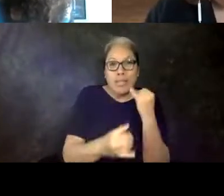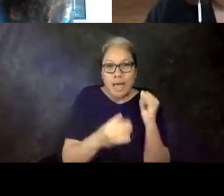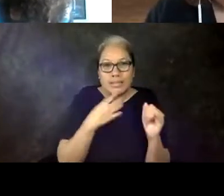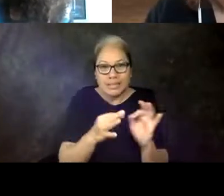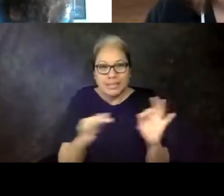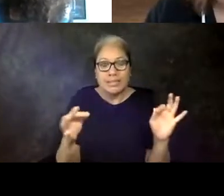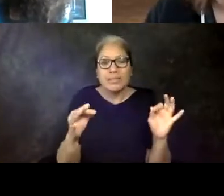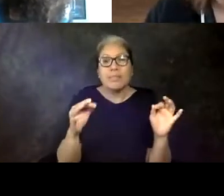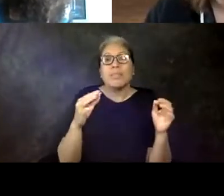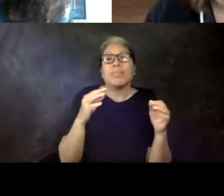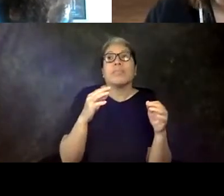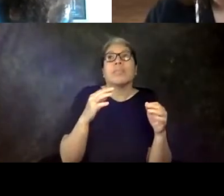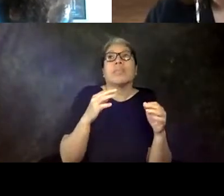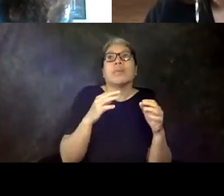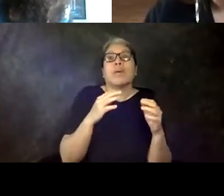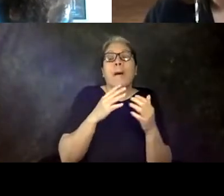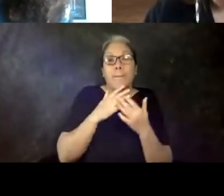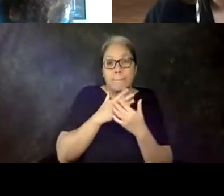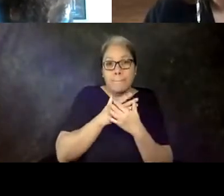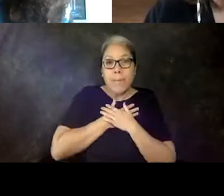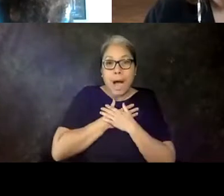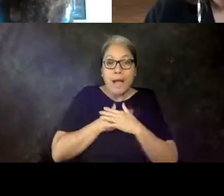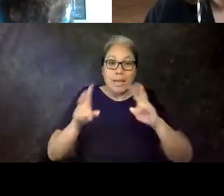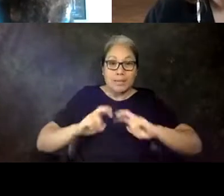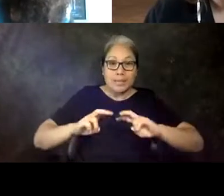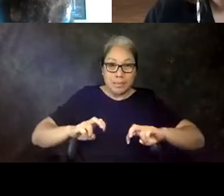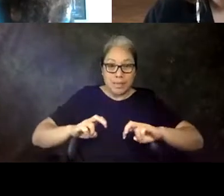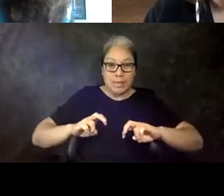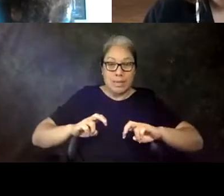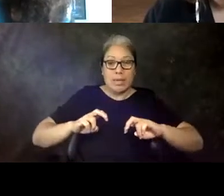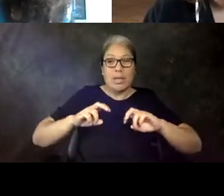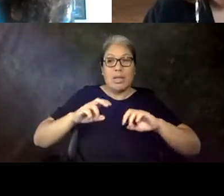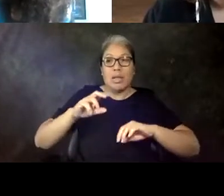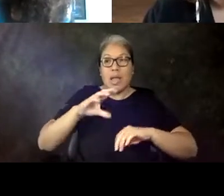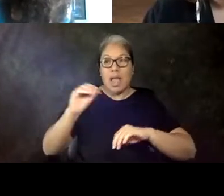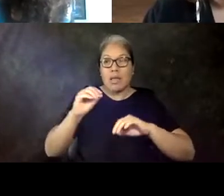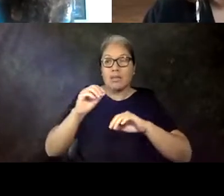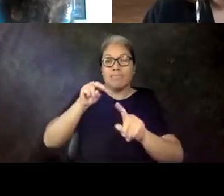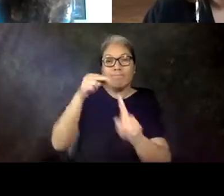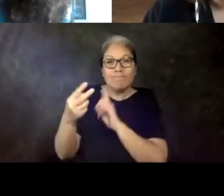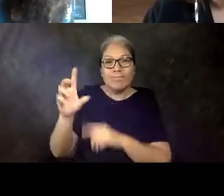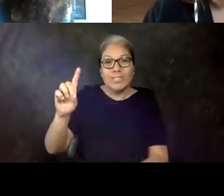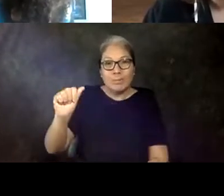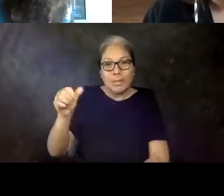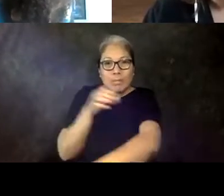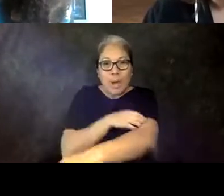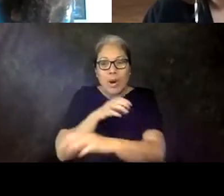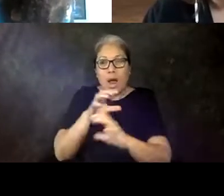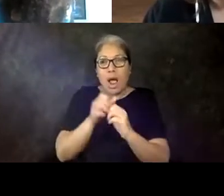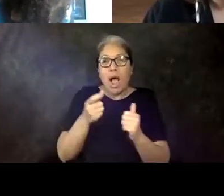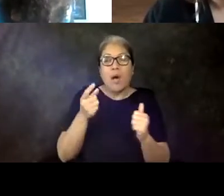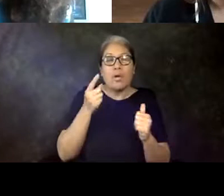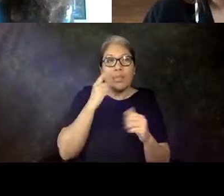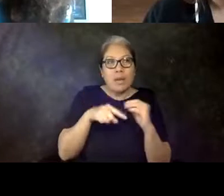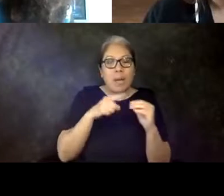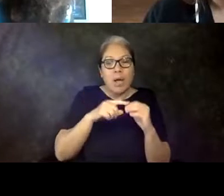my assessment and the way that Detroit Disability Power thinks about social change is we really